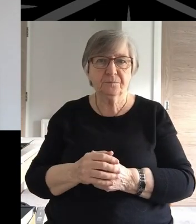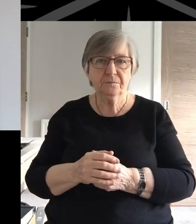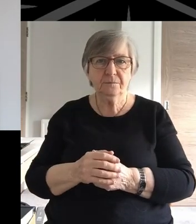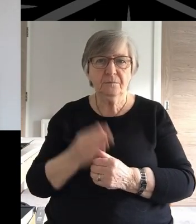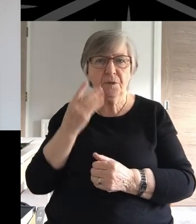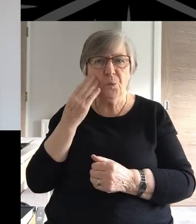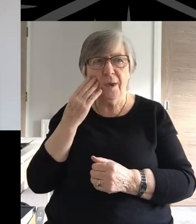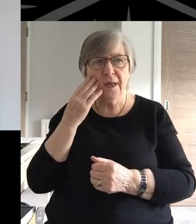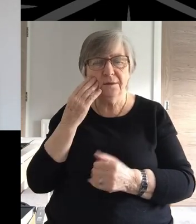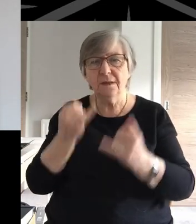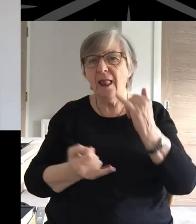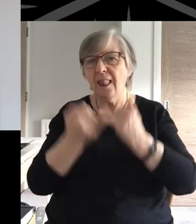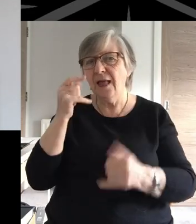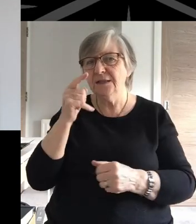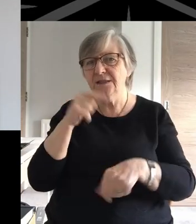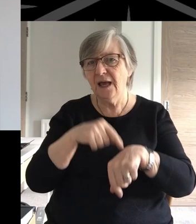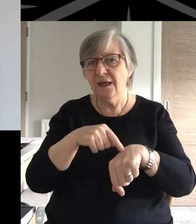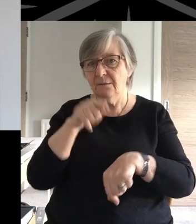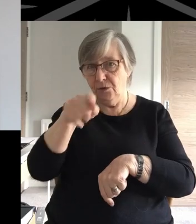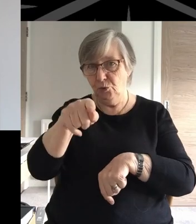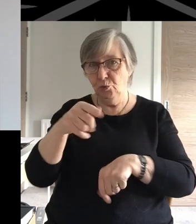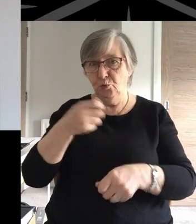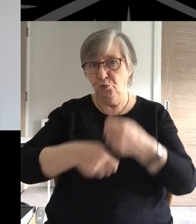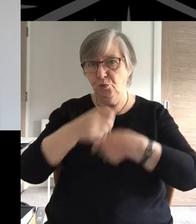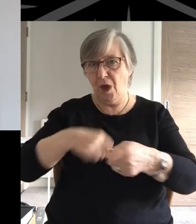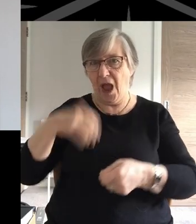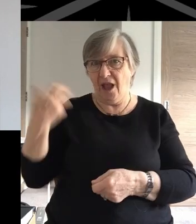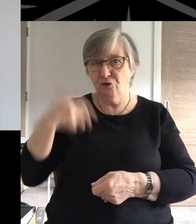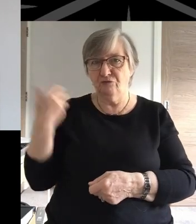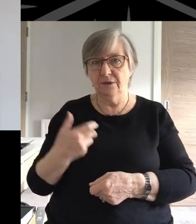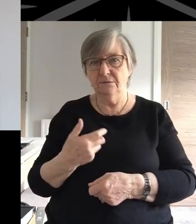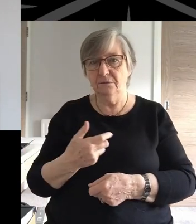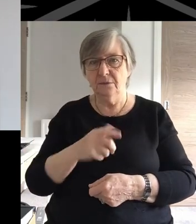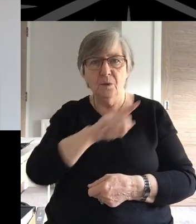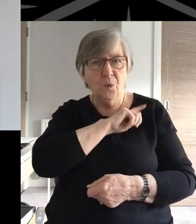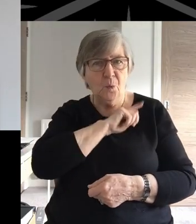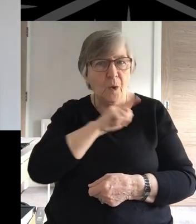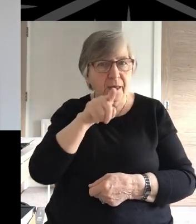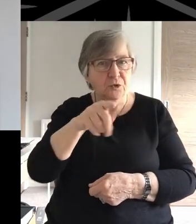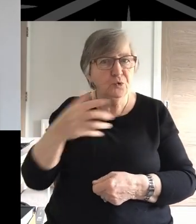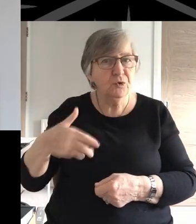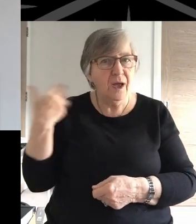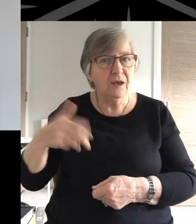When was the last time you got angry? And what were you angry about?